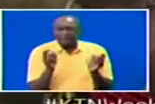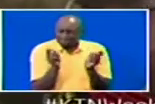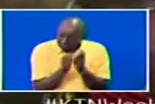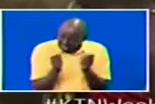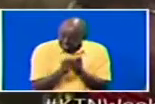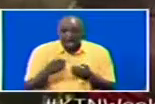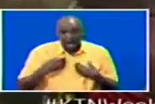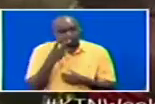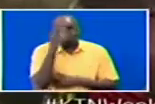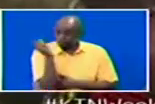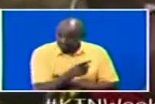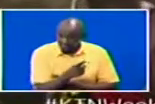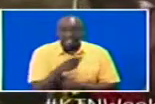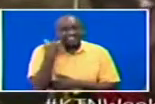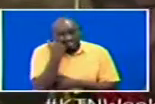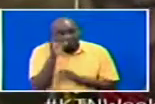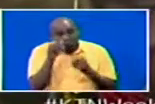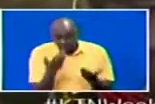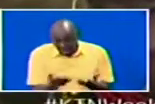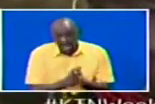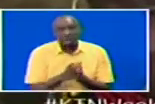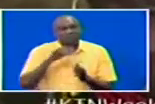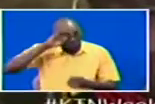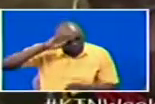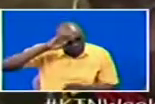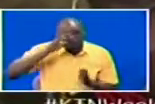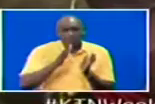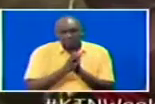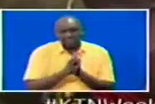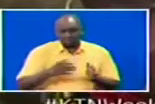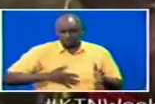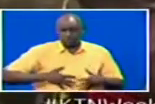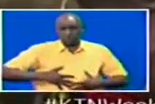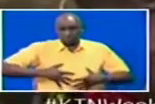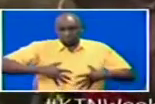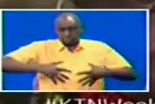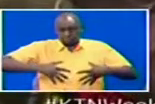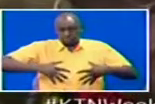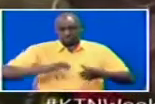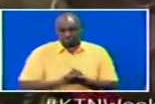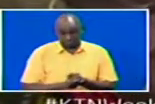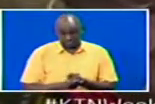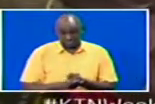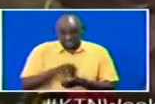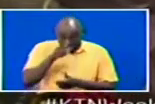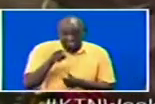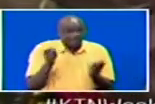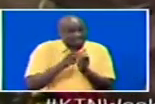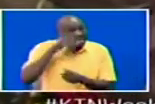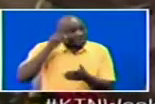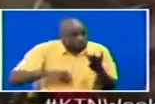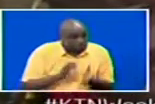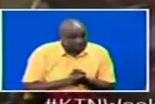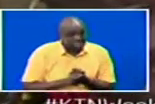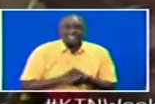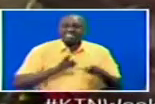she has had, ailing from a constant fever and swollen stomach. But what would be even more painful was the